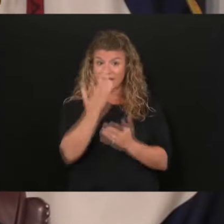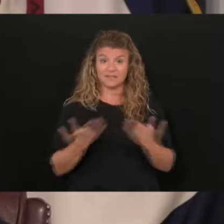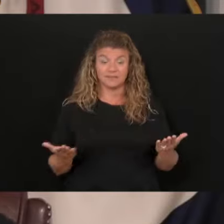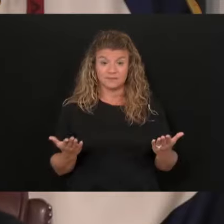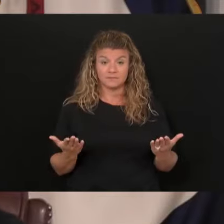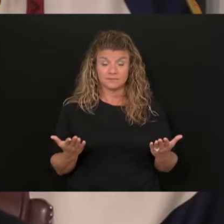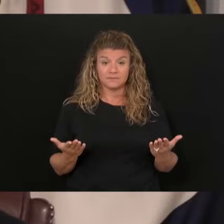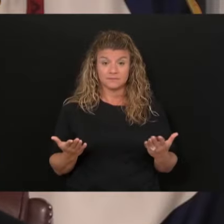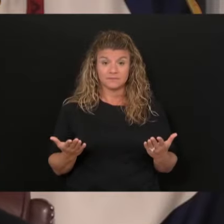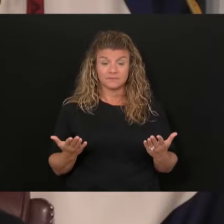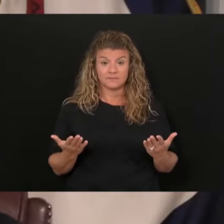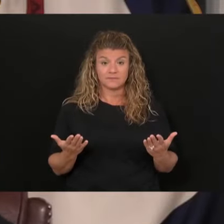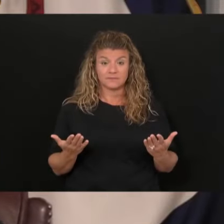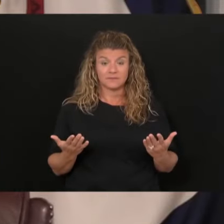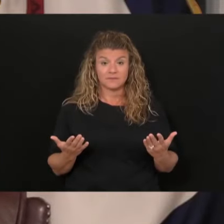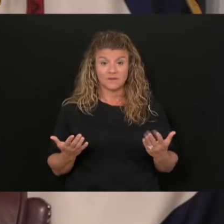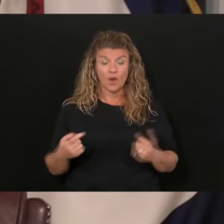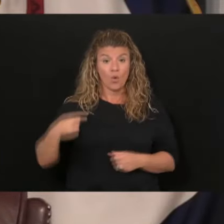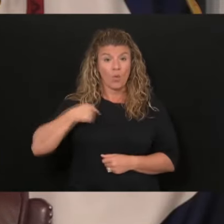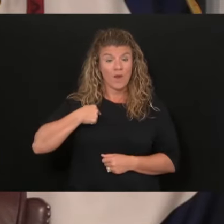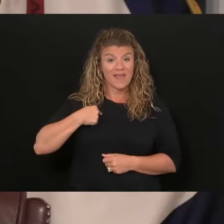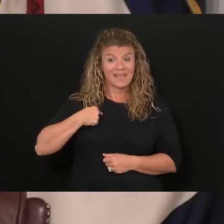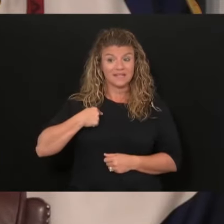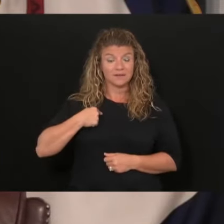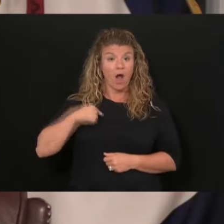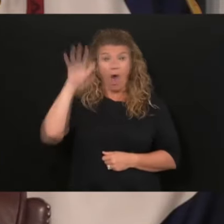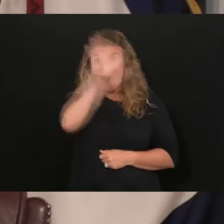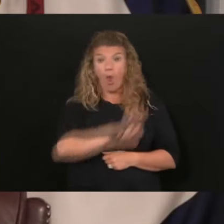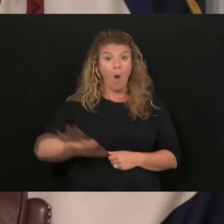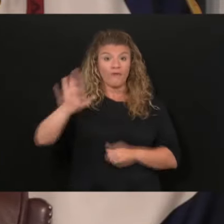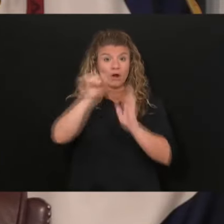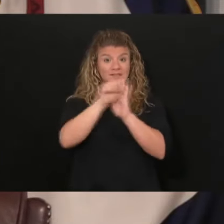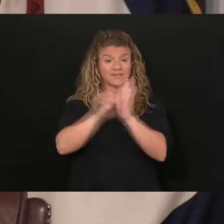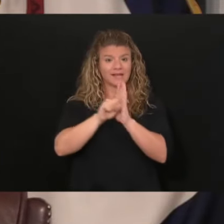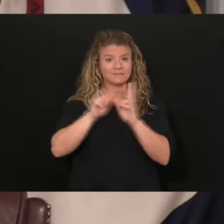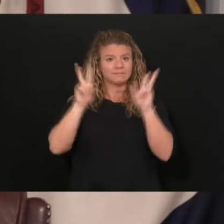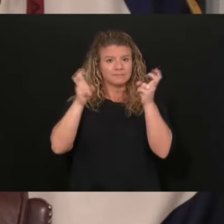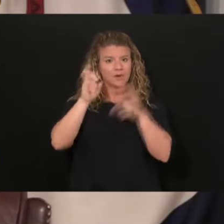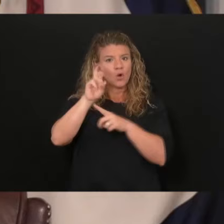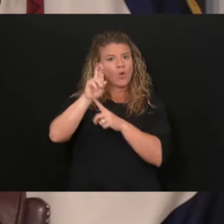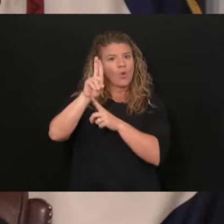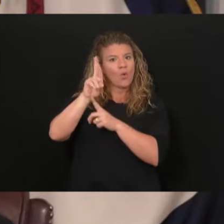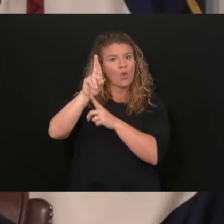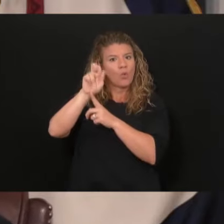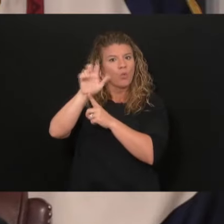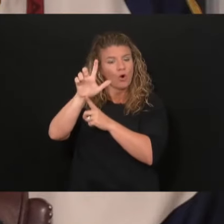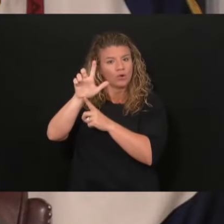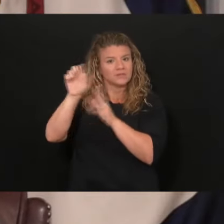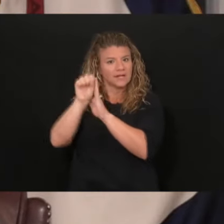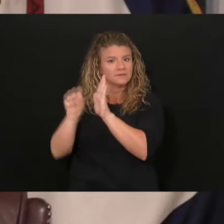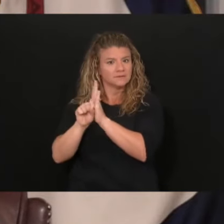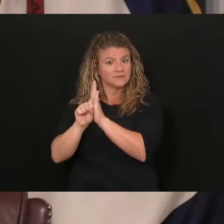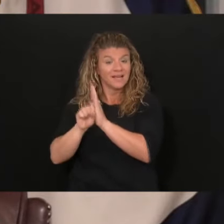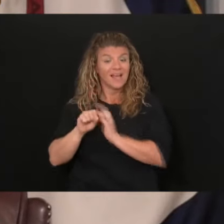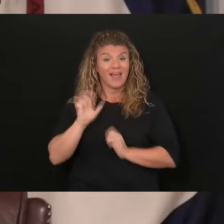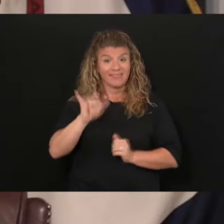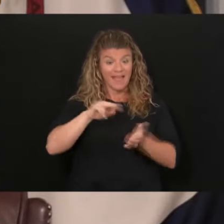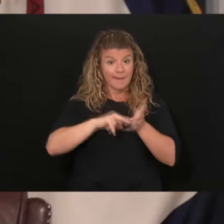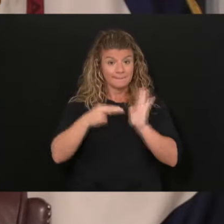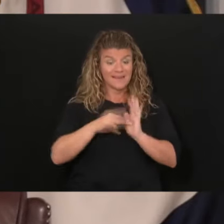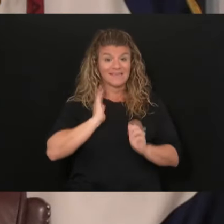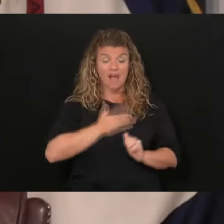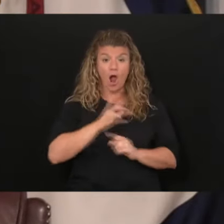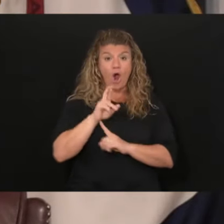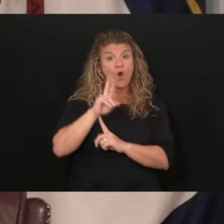it. We are a rural state, and we have got to keep our rural hospitals up and going. And